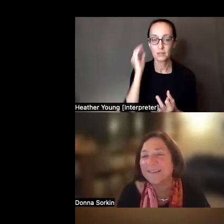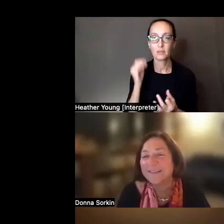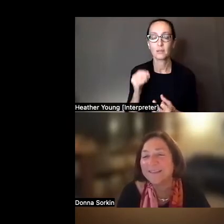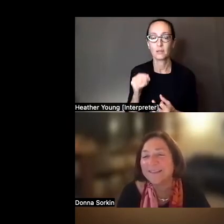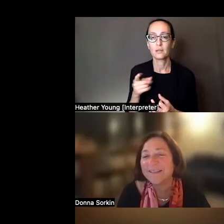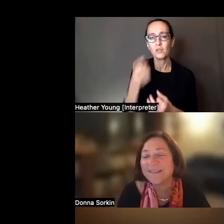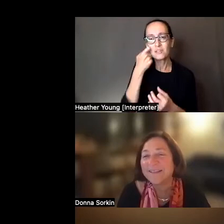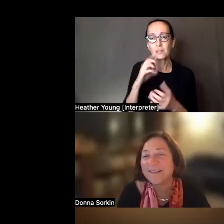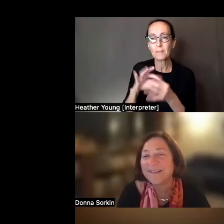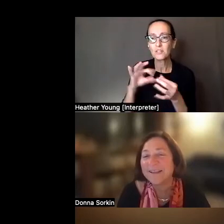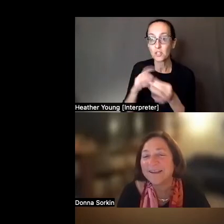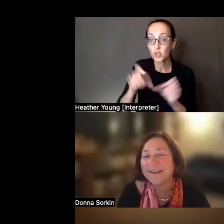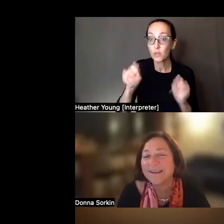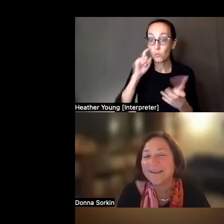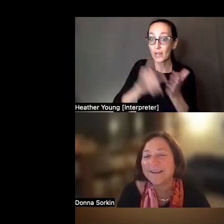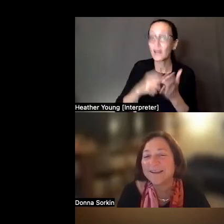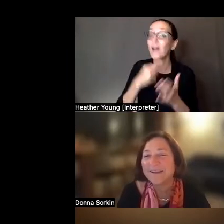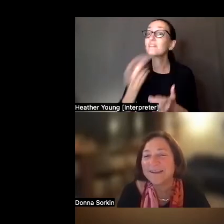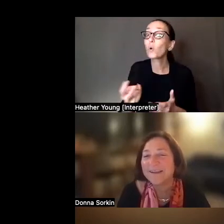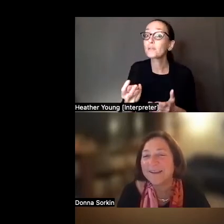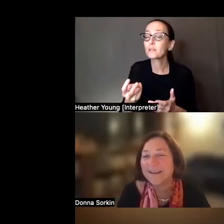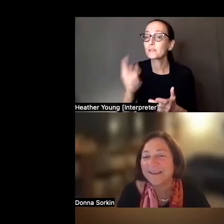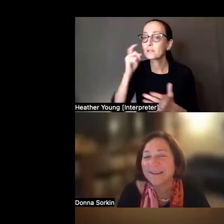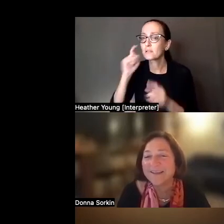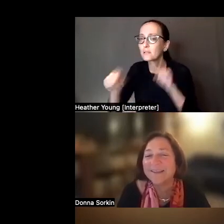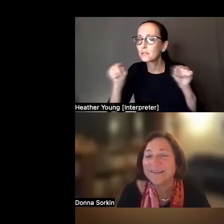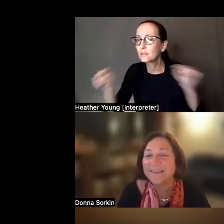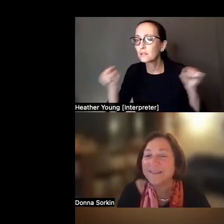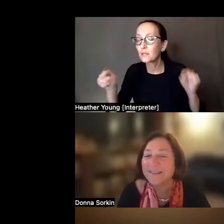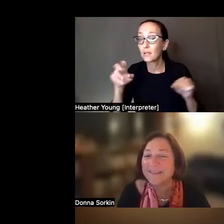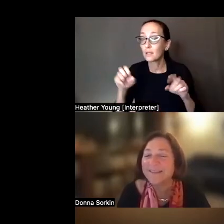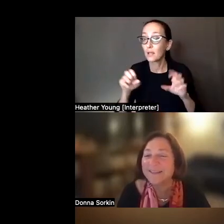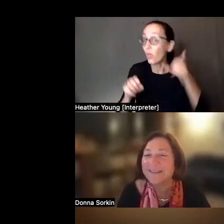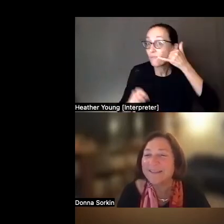made, that you can recognize voices, and even on the telephone, is